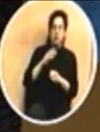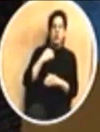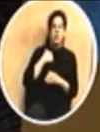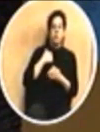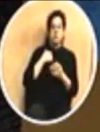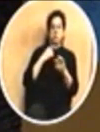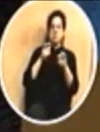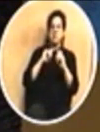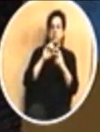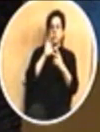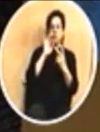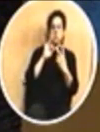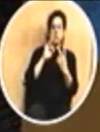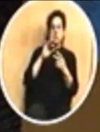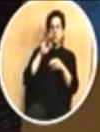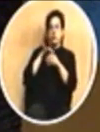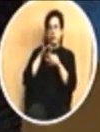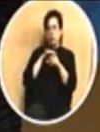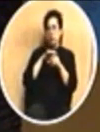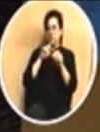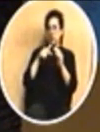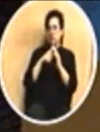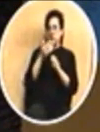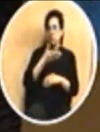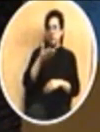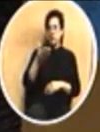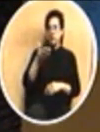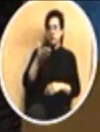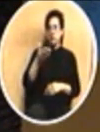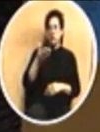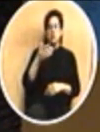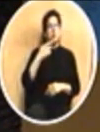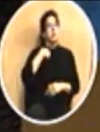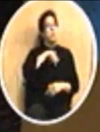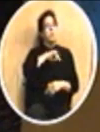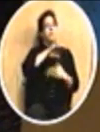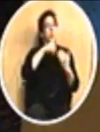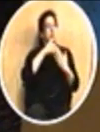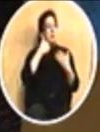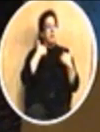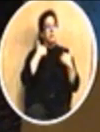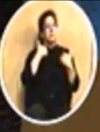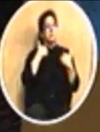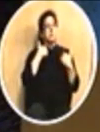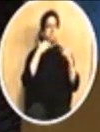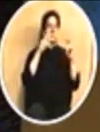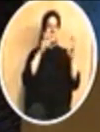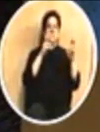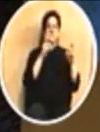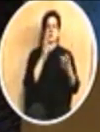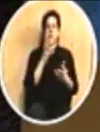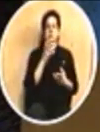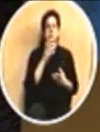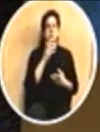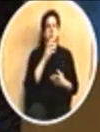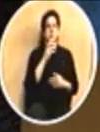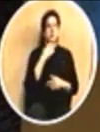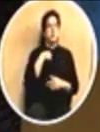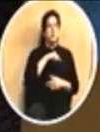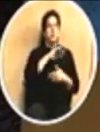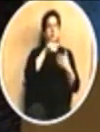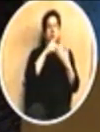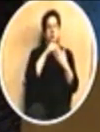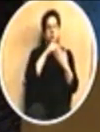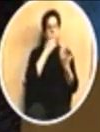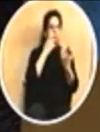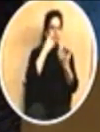the choice to vote on this matter. We were all given this, the issue at hand. We all